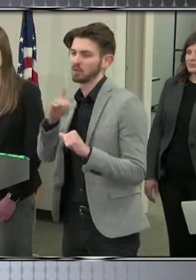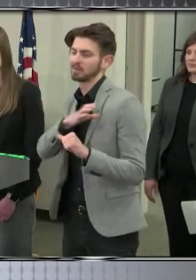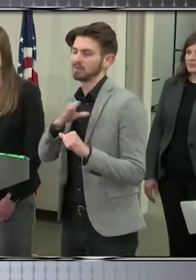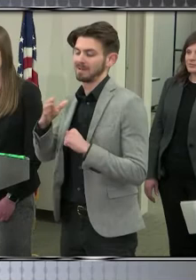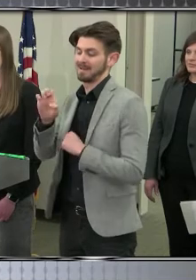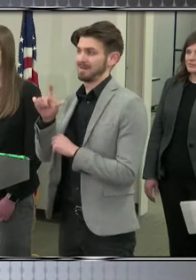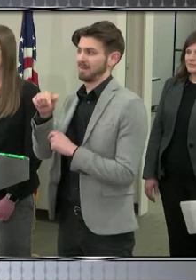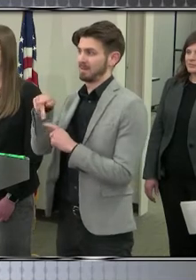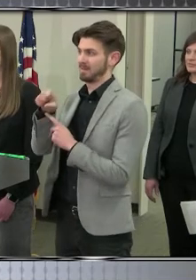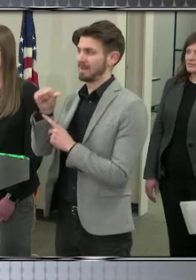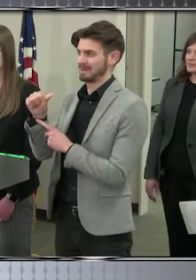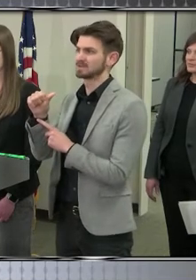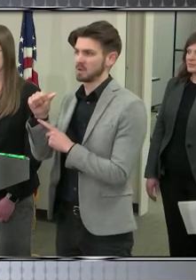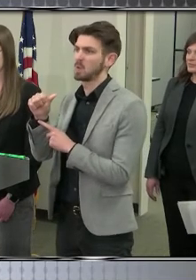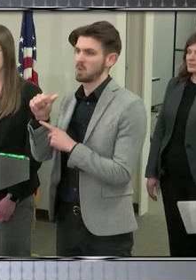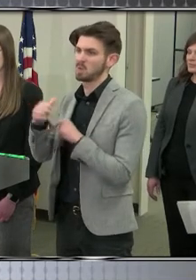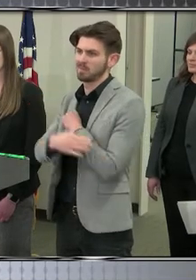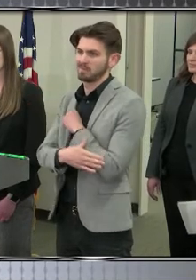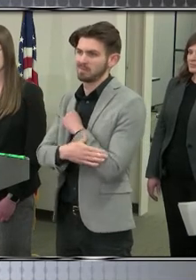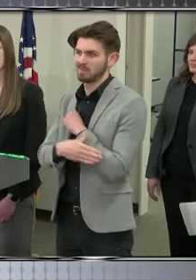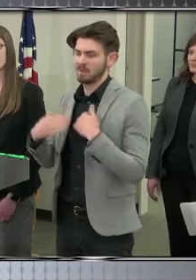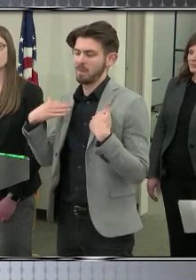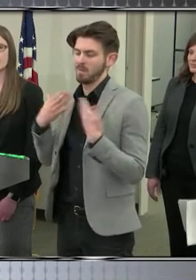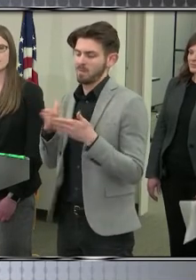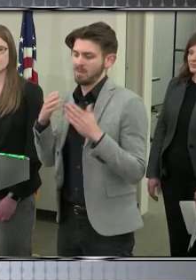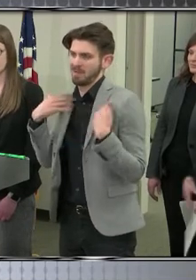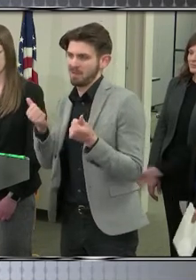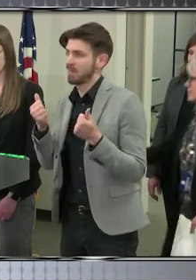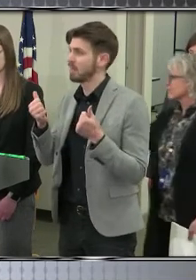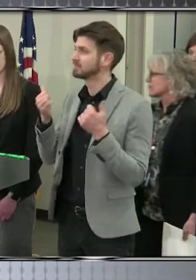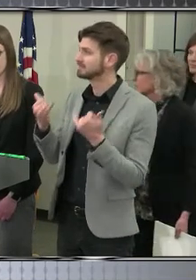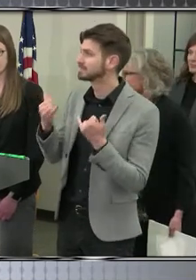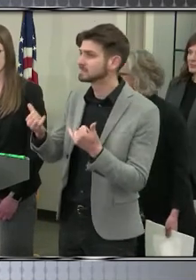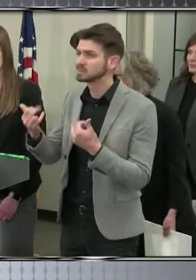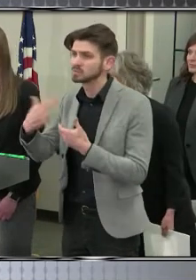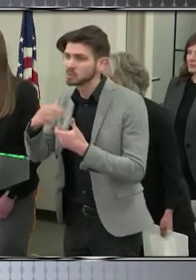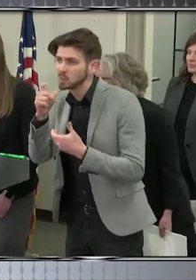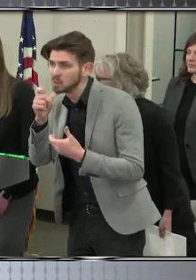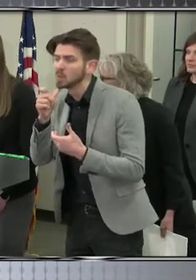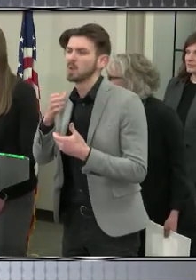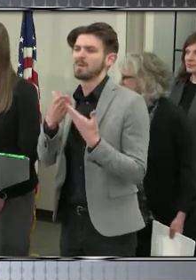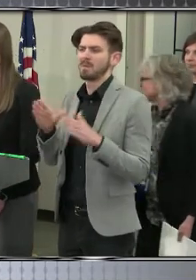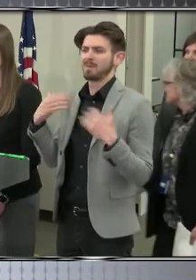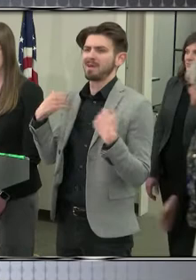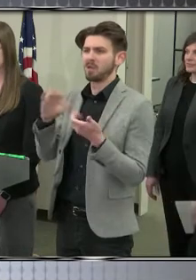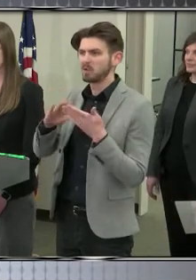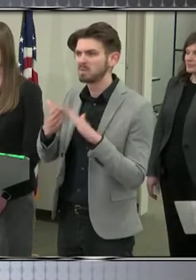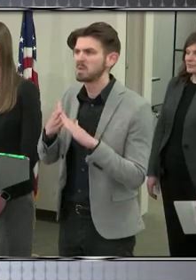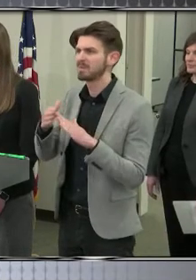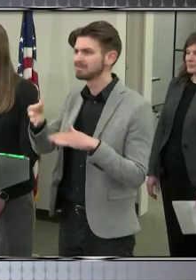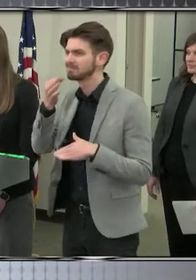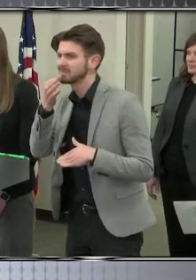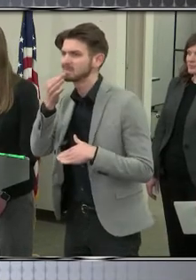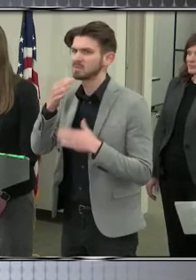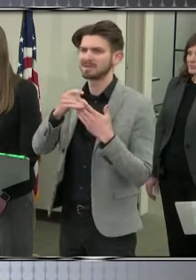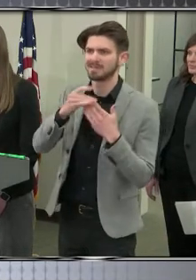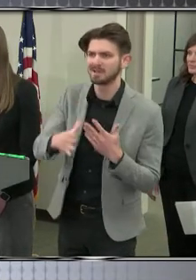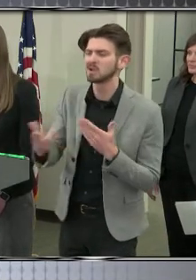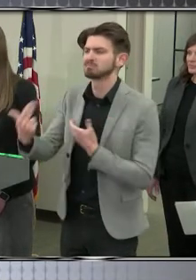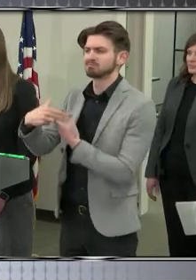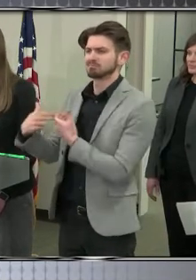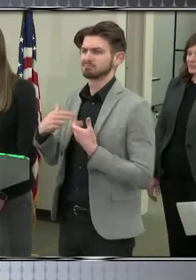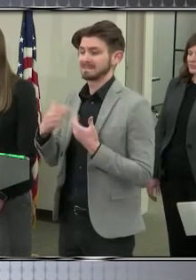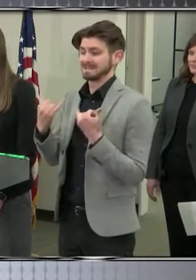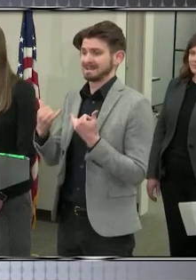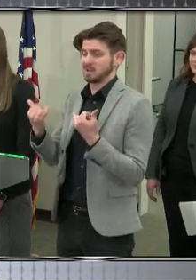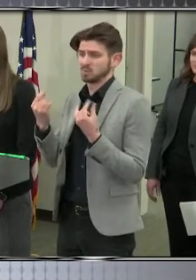Today, we are joined by elected and appointed community leaders, as well as local leaders from our public health community. Today's message to the public will address